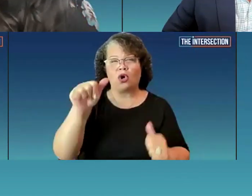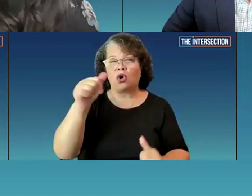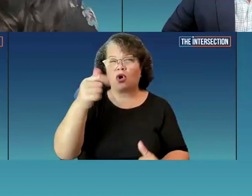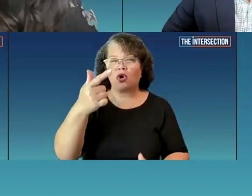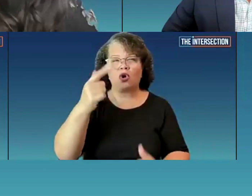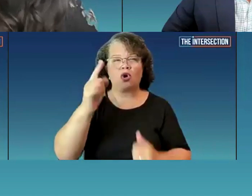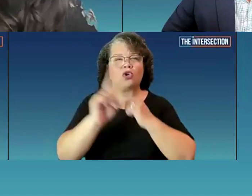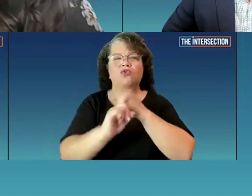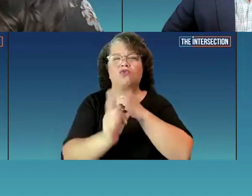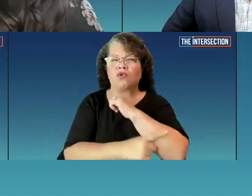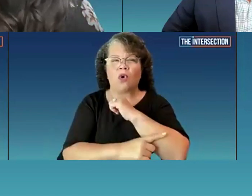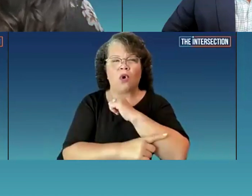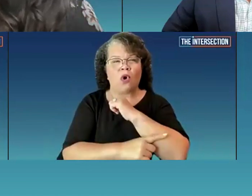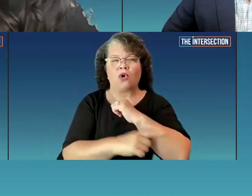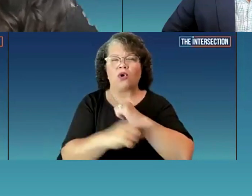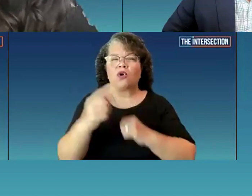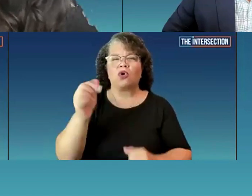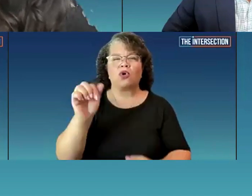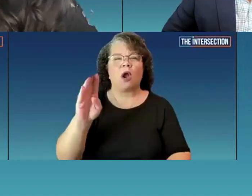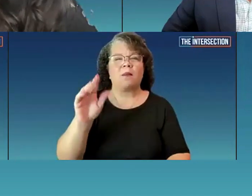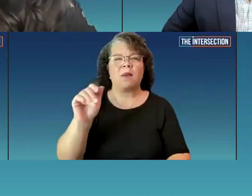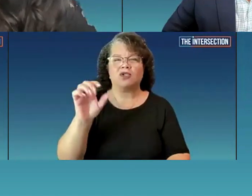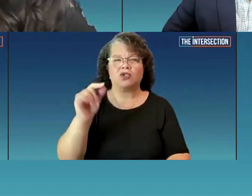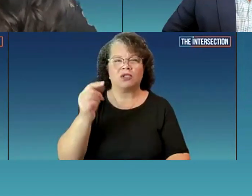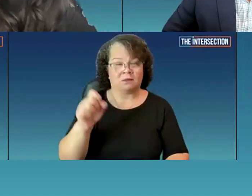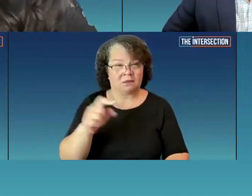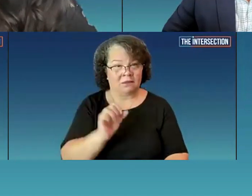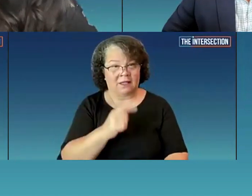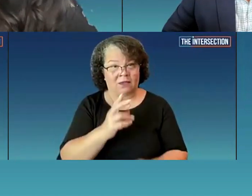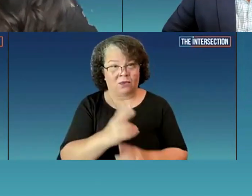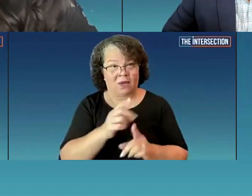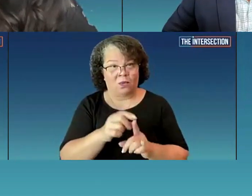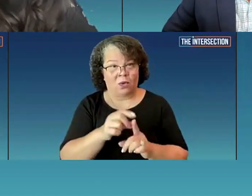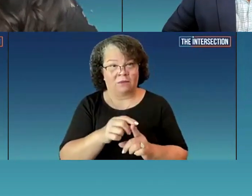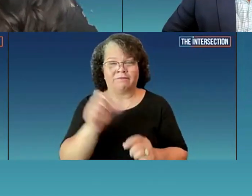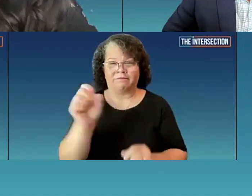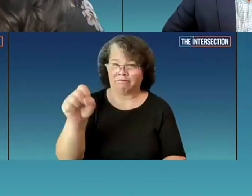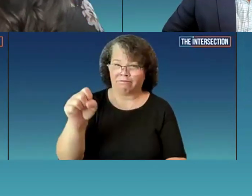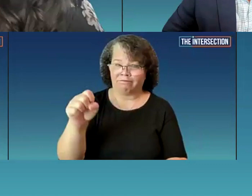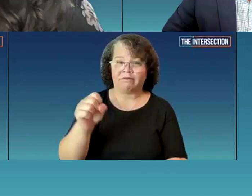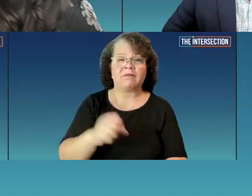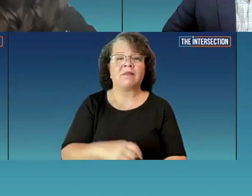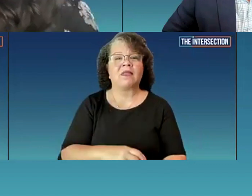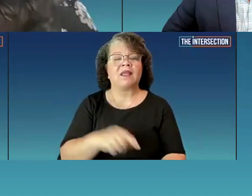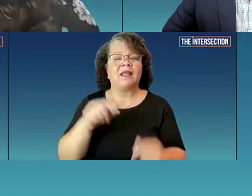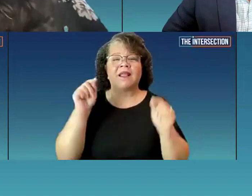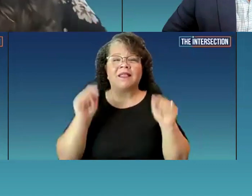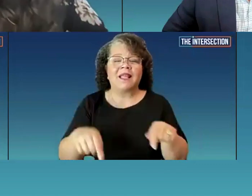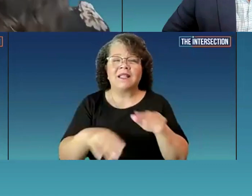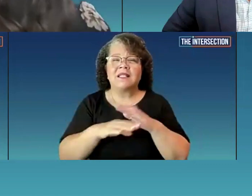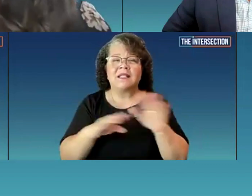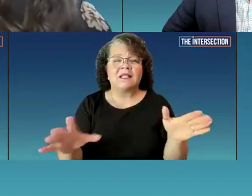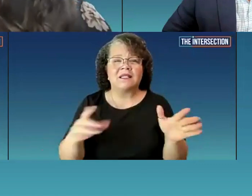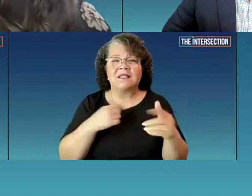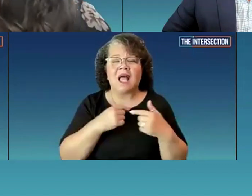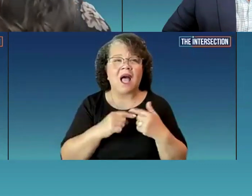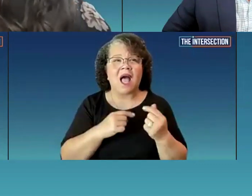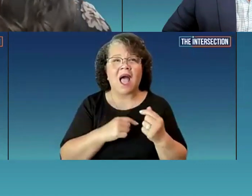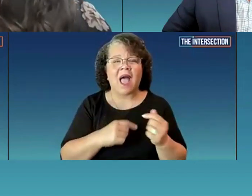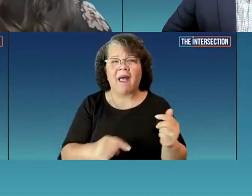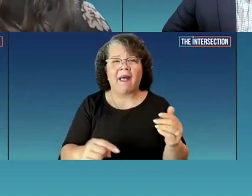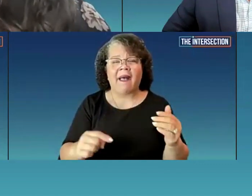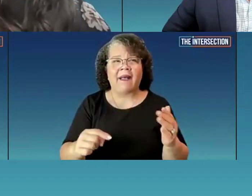Anton? You can say garbage. I'm good with garbage. All right. And this is not a zero-sum game. Those